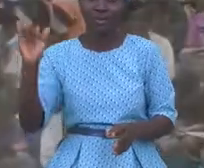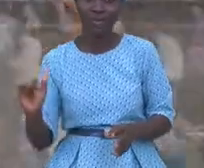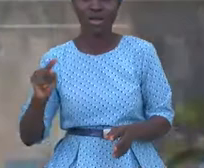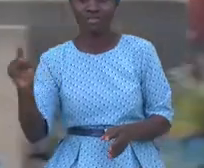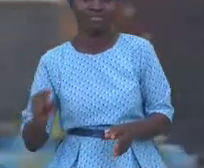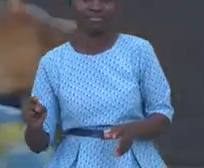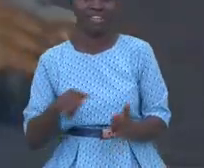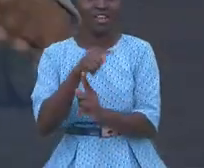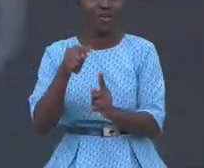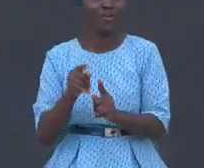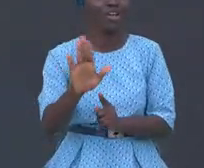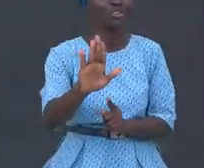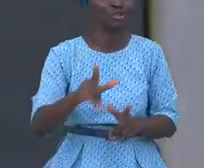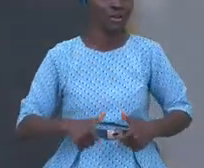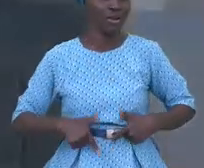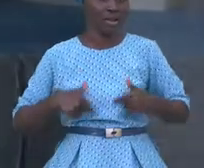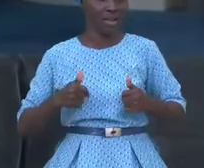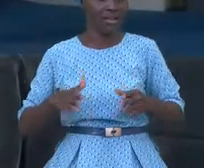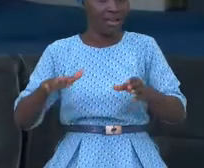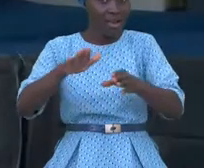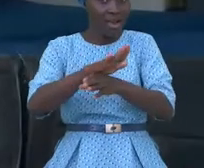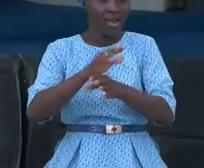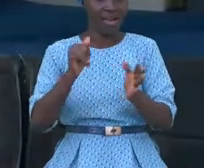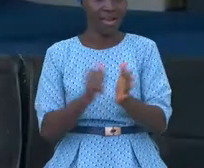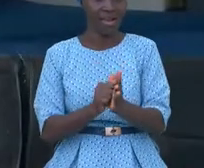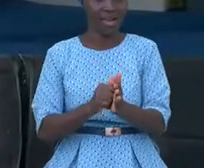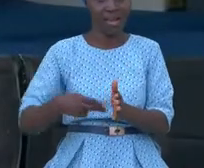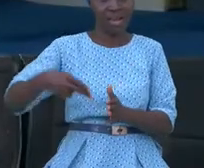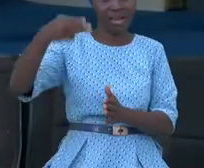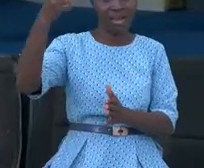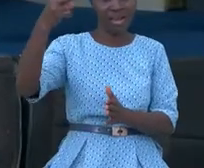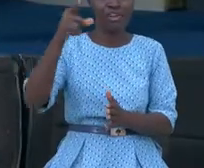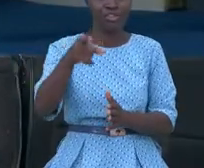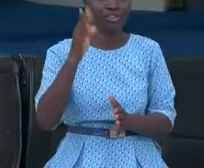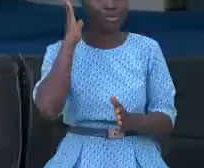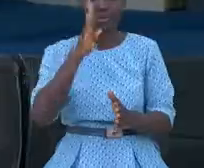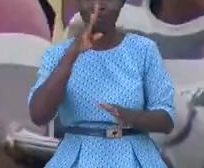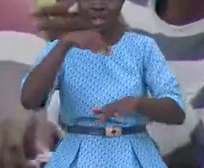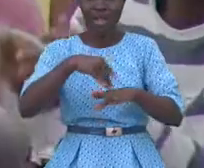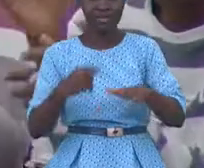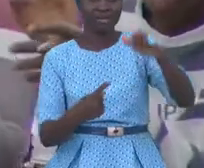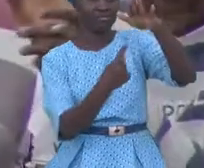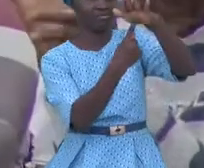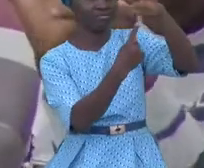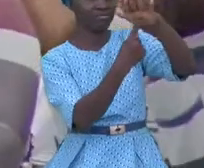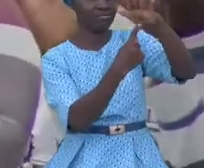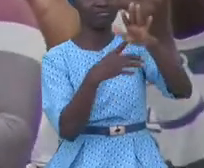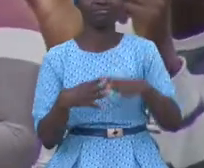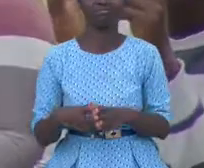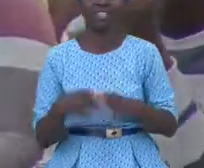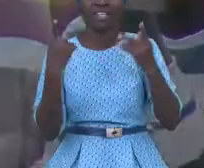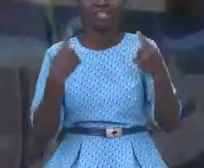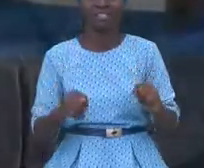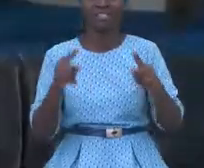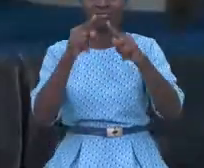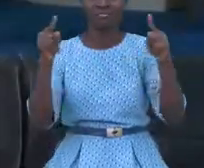life reaches that height, you will be at the zenith. The zenith of your